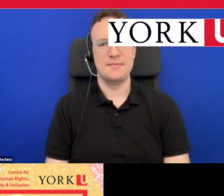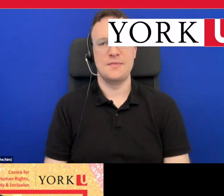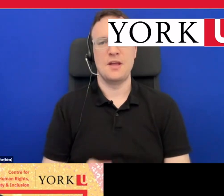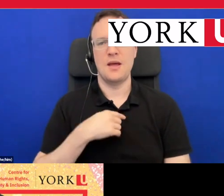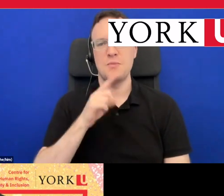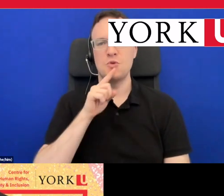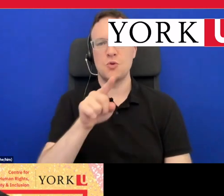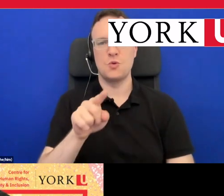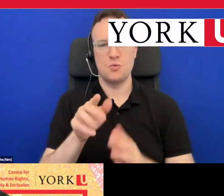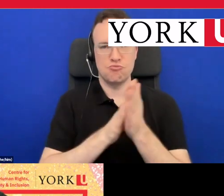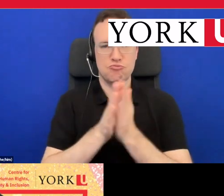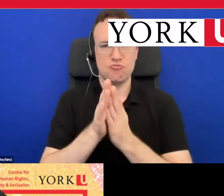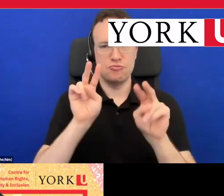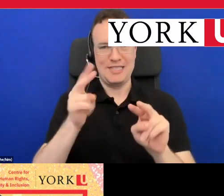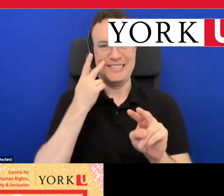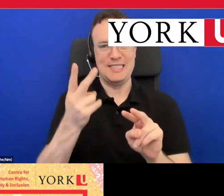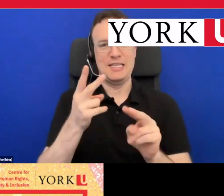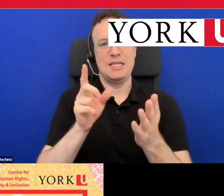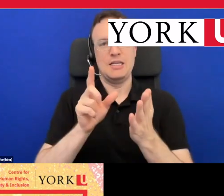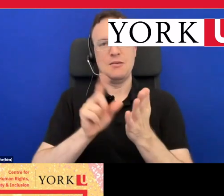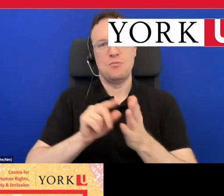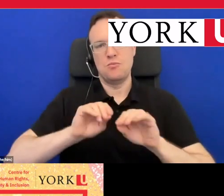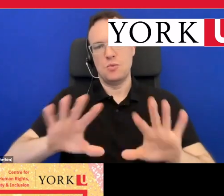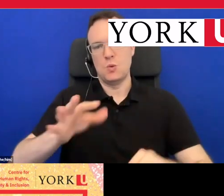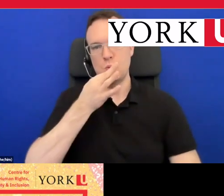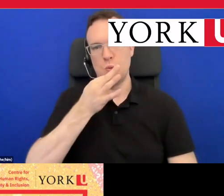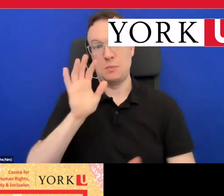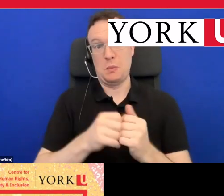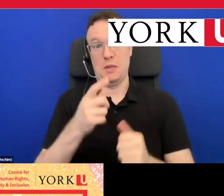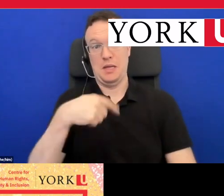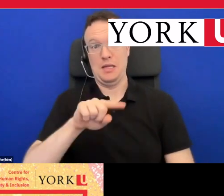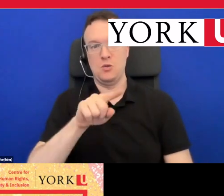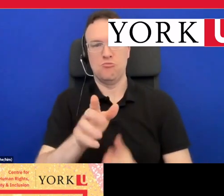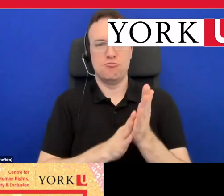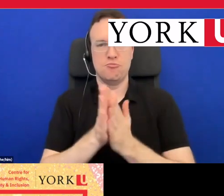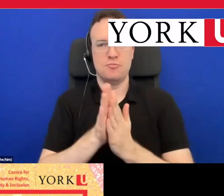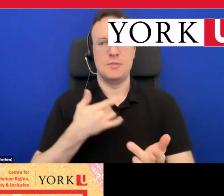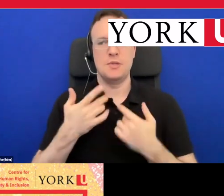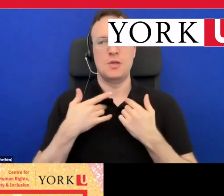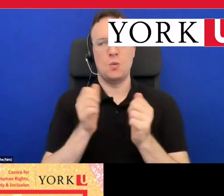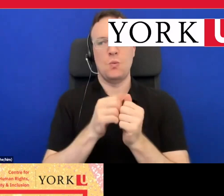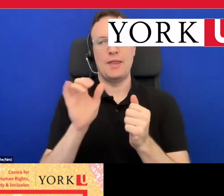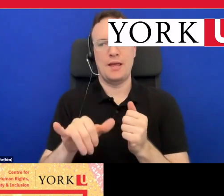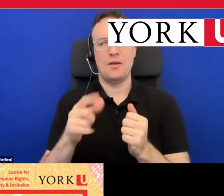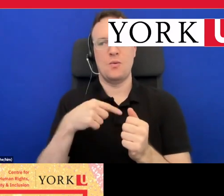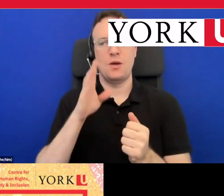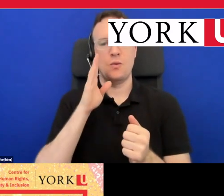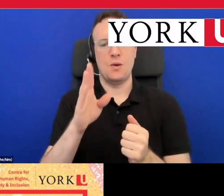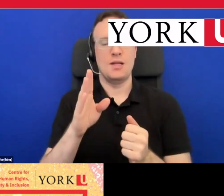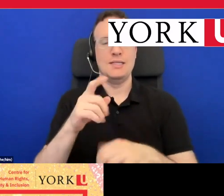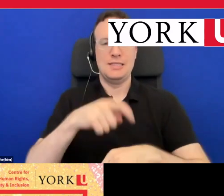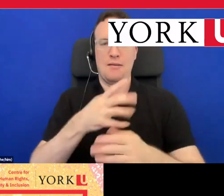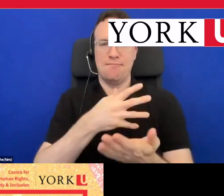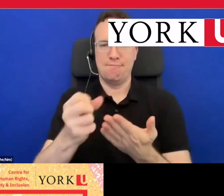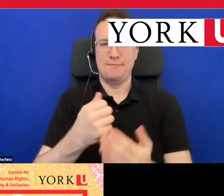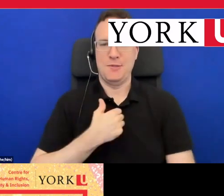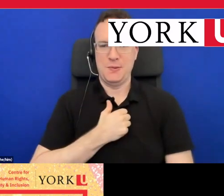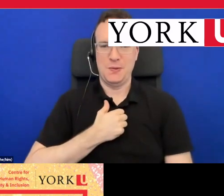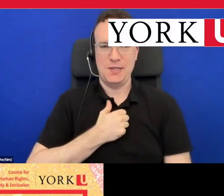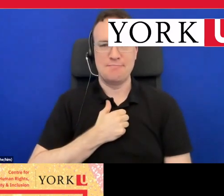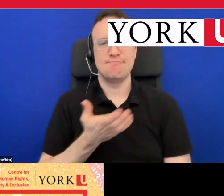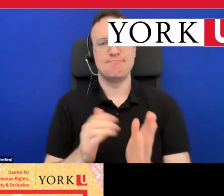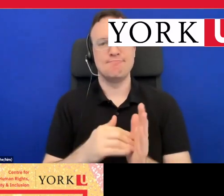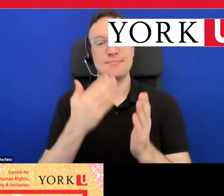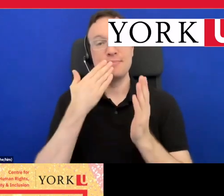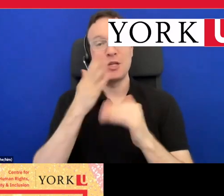forward to the book coming out as well, probably more than even us. On that note, then, we are at time. Again, I